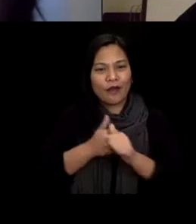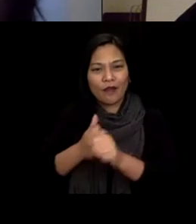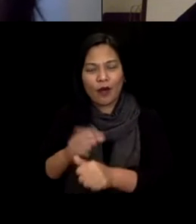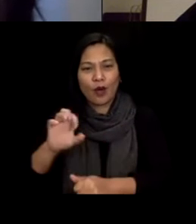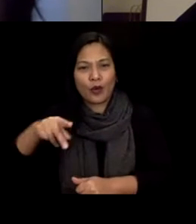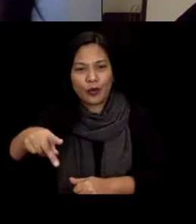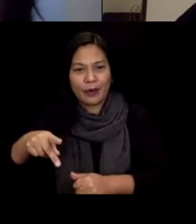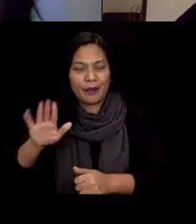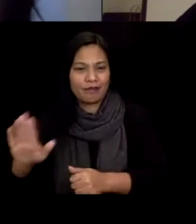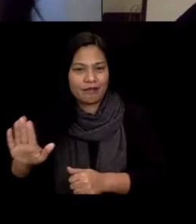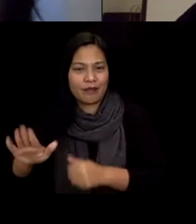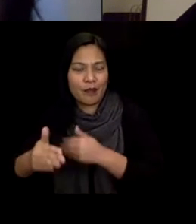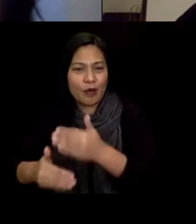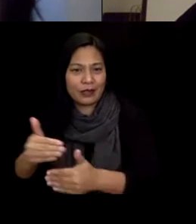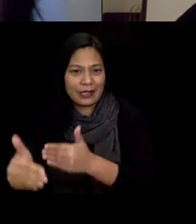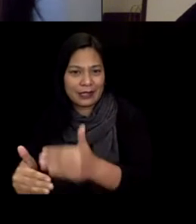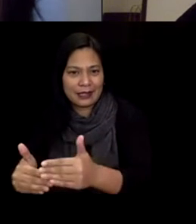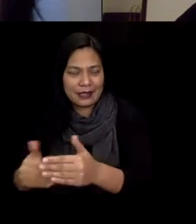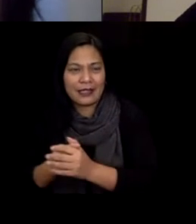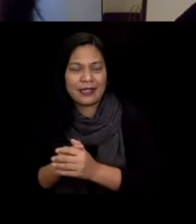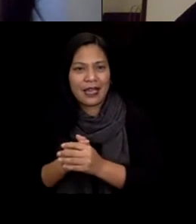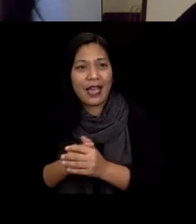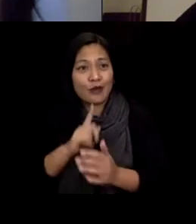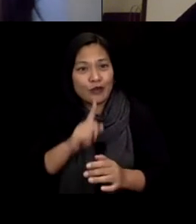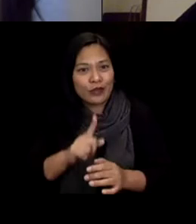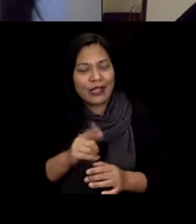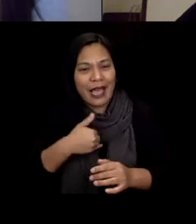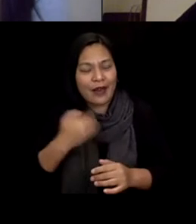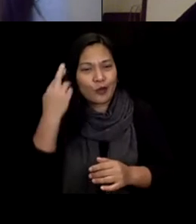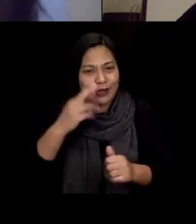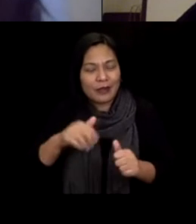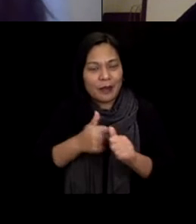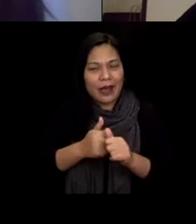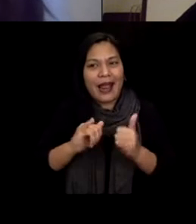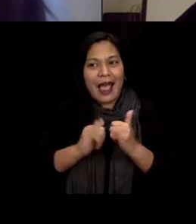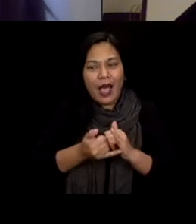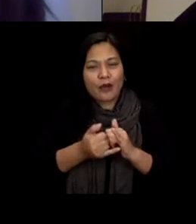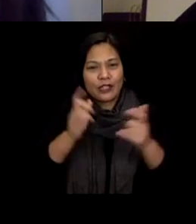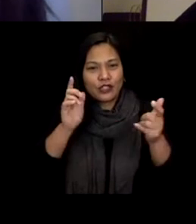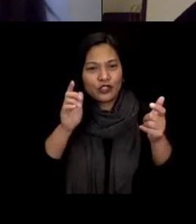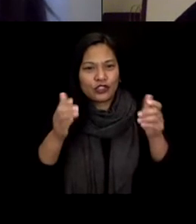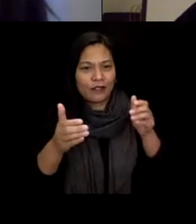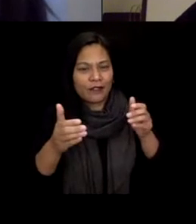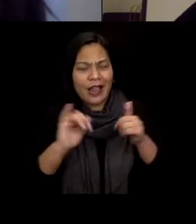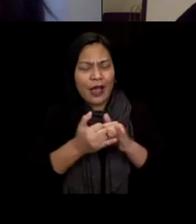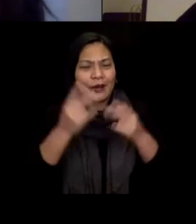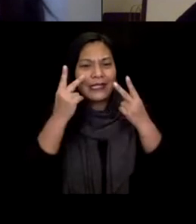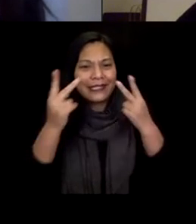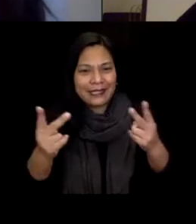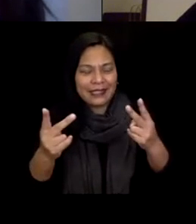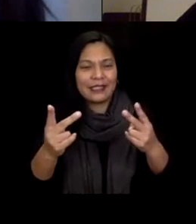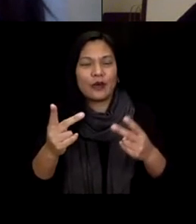an intentional way of reframing what our art sector could, should, might